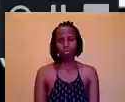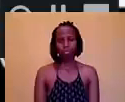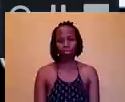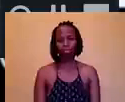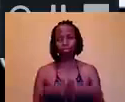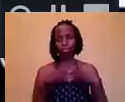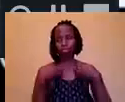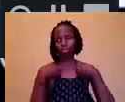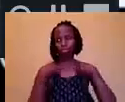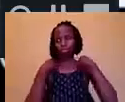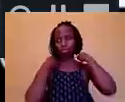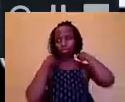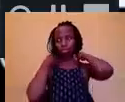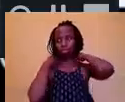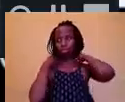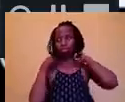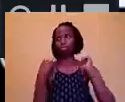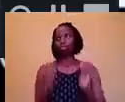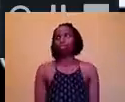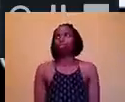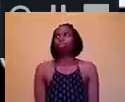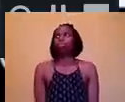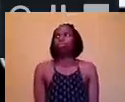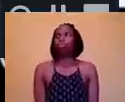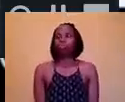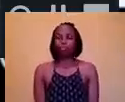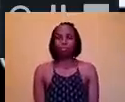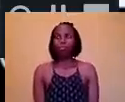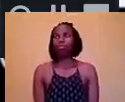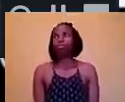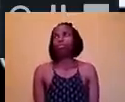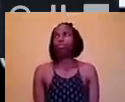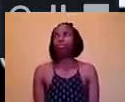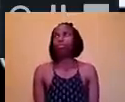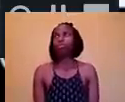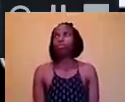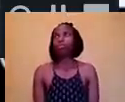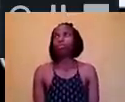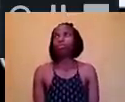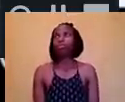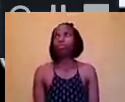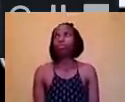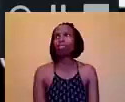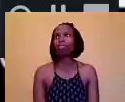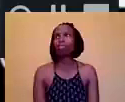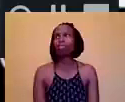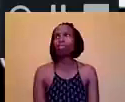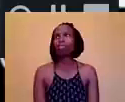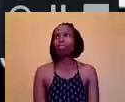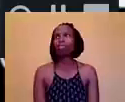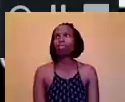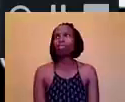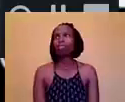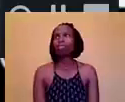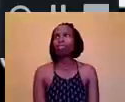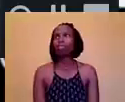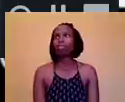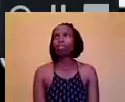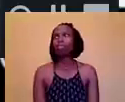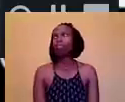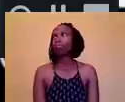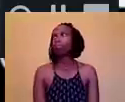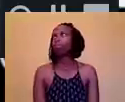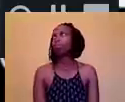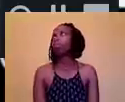and trust me, you'll be able to read my comments because I'll be typing them. Okay, if I have to start writing comments for you, it's going to look like a doctor's handwriting and you're going to